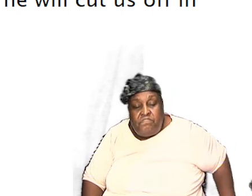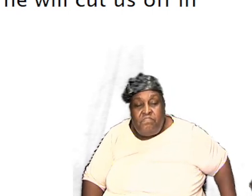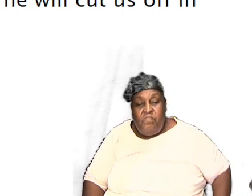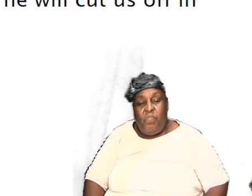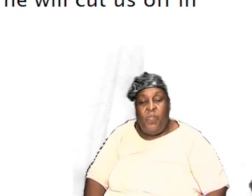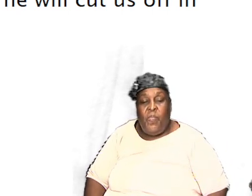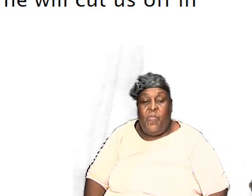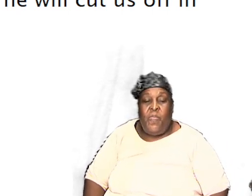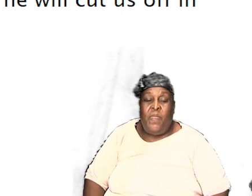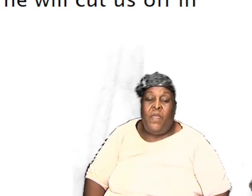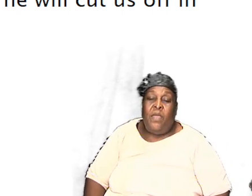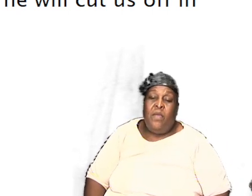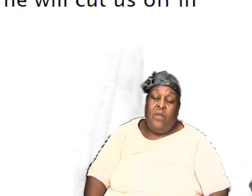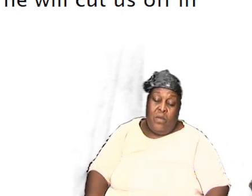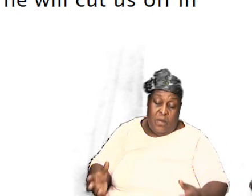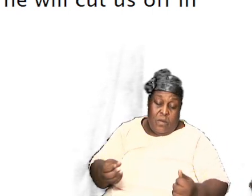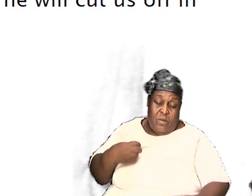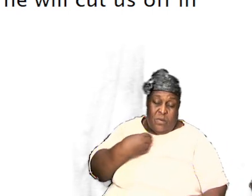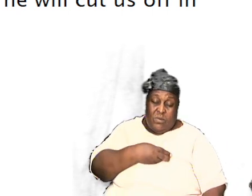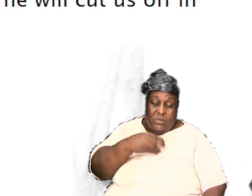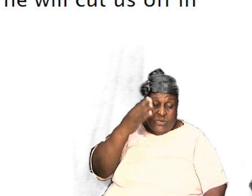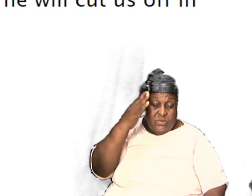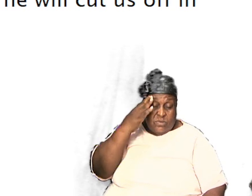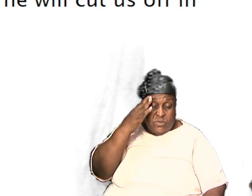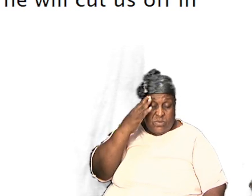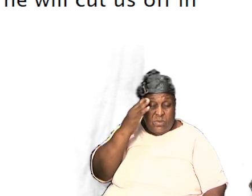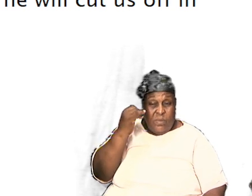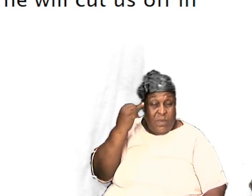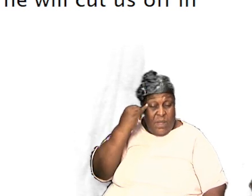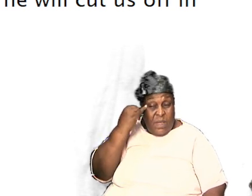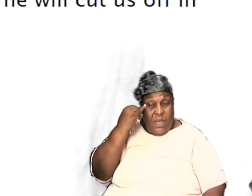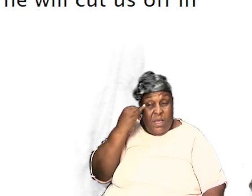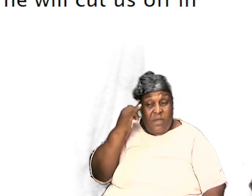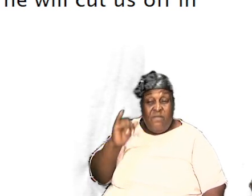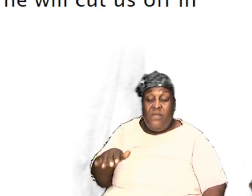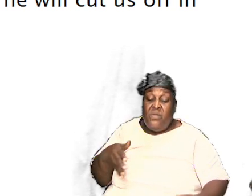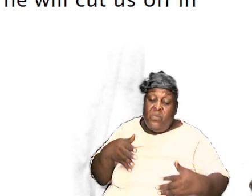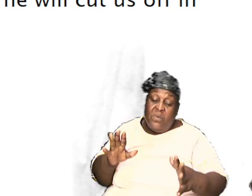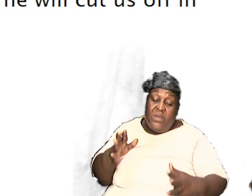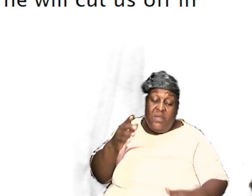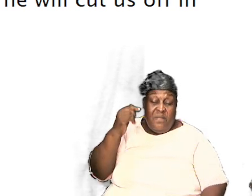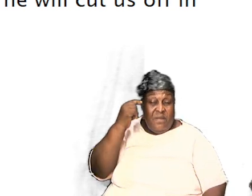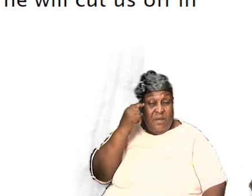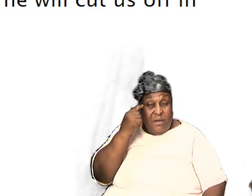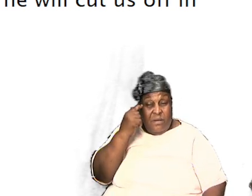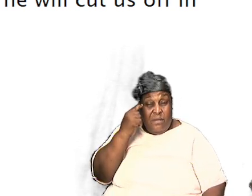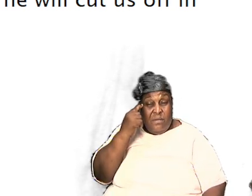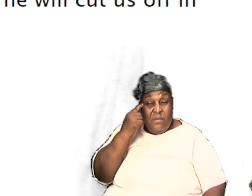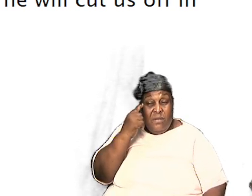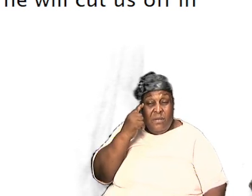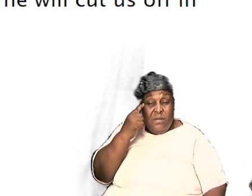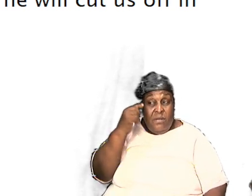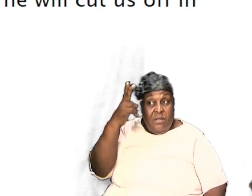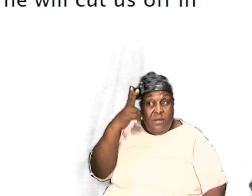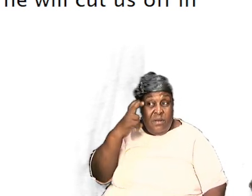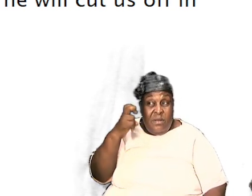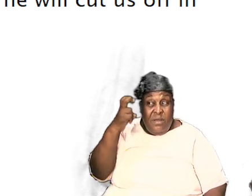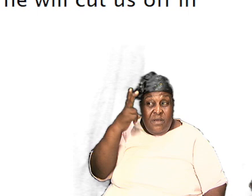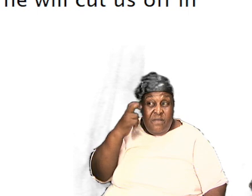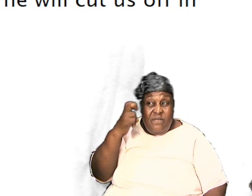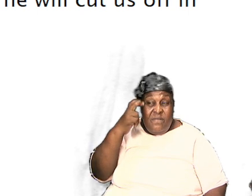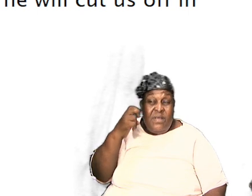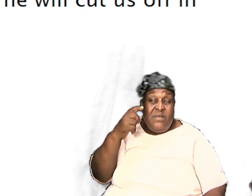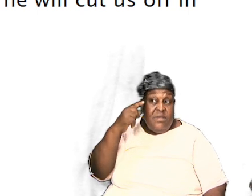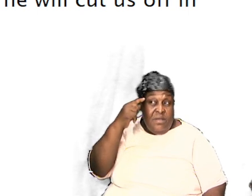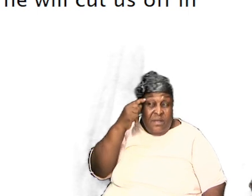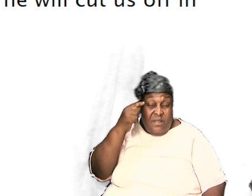I want us to know that if that is the way we are thinking, the devil has caused us to